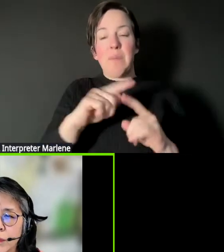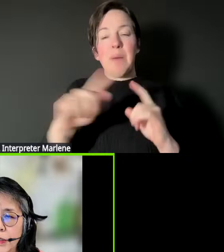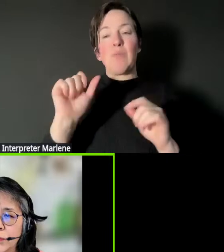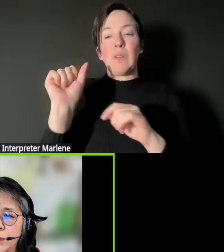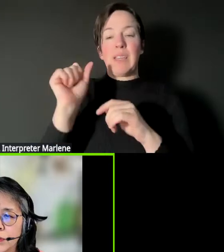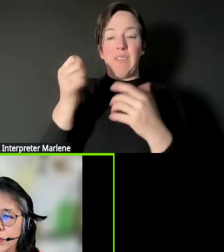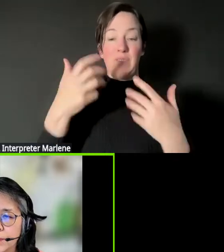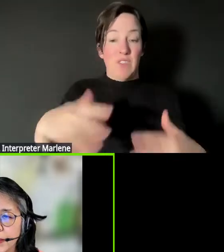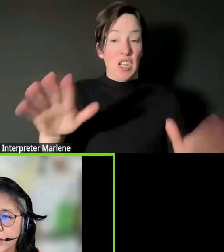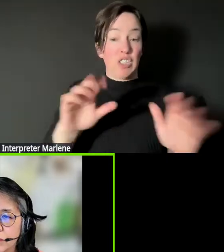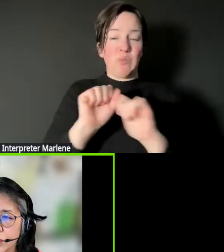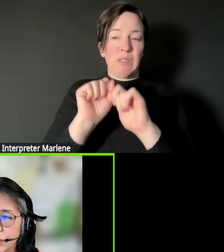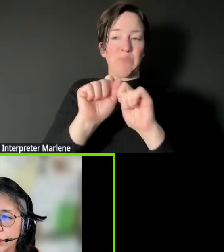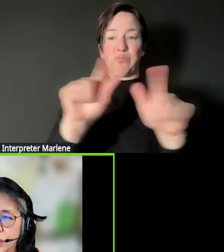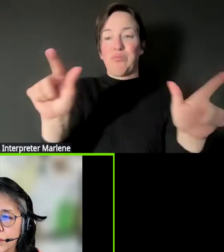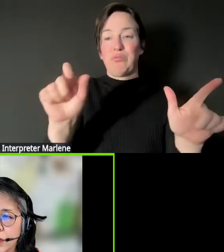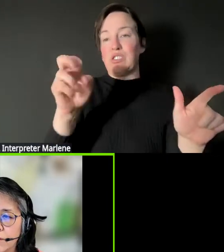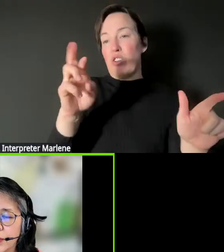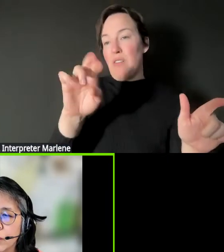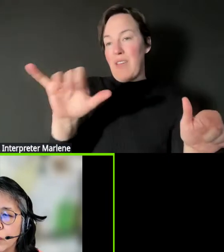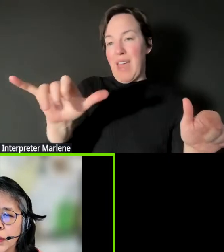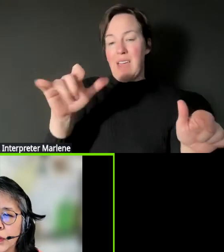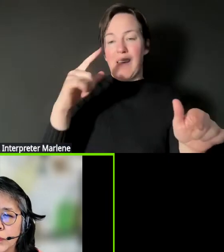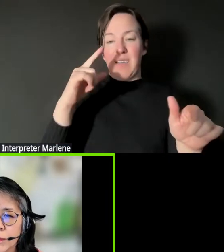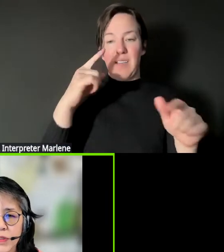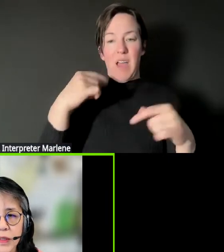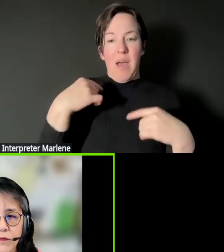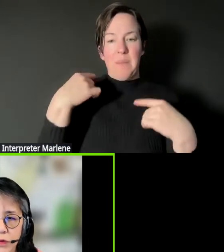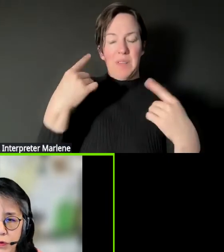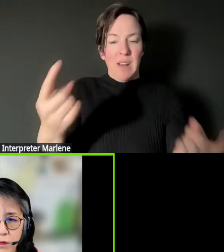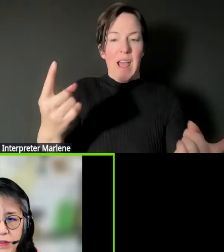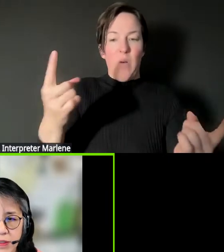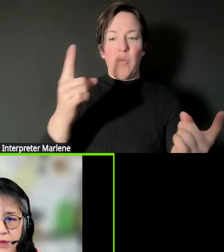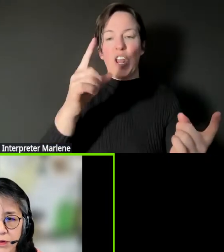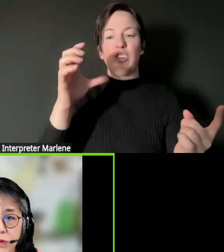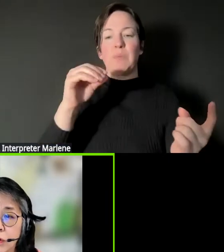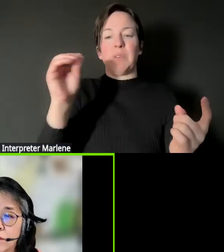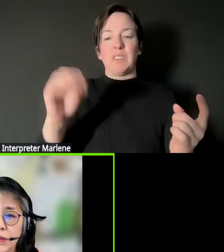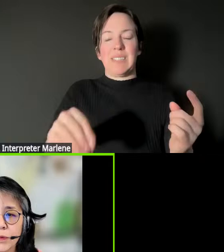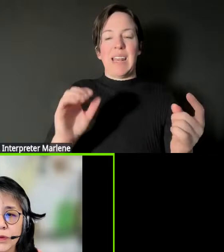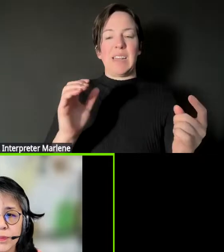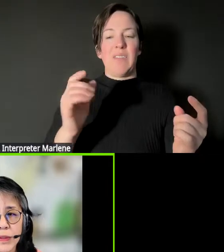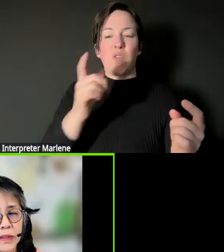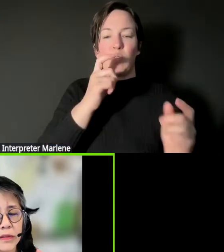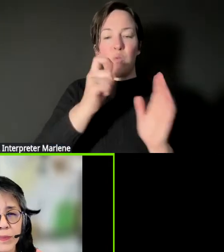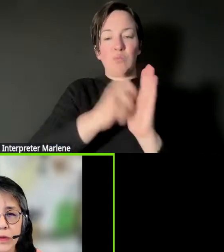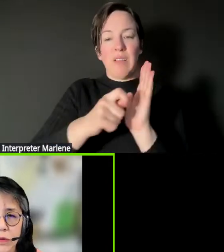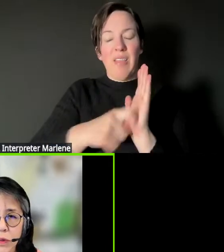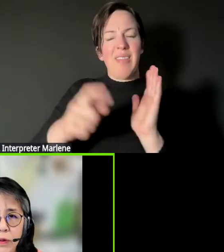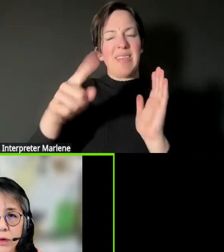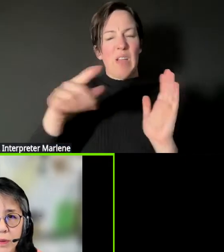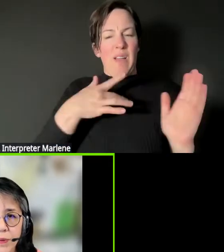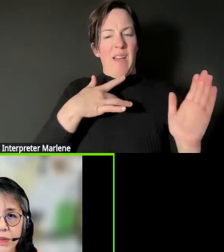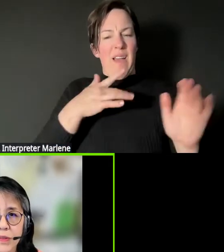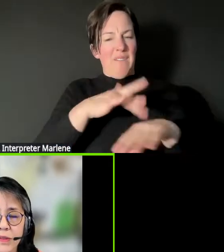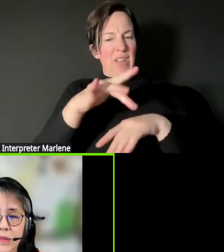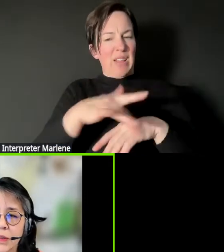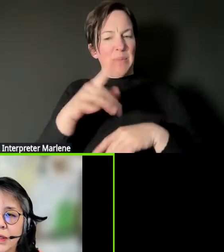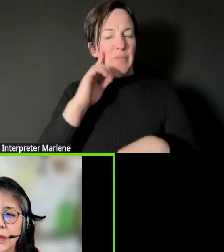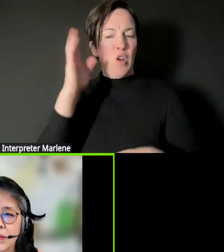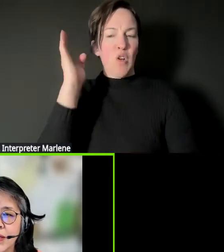for ways to participate, the results thus far have been 100% of our survey takers are available to be guest speakers on our